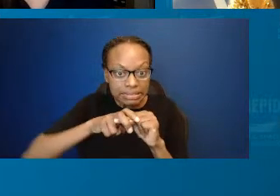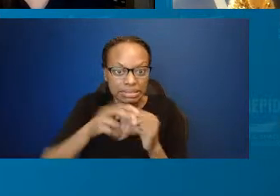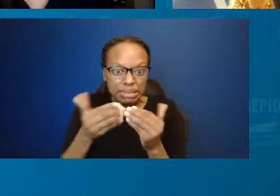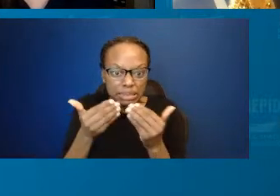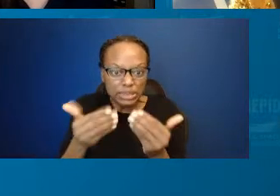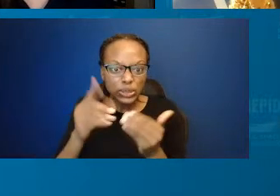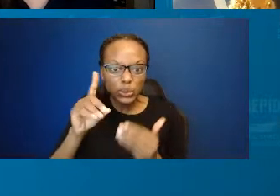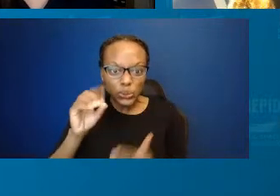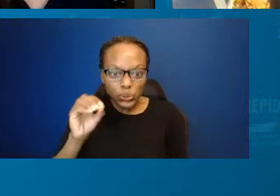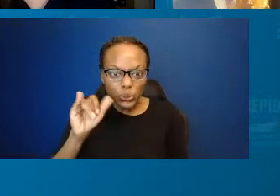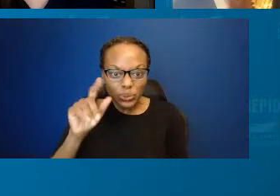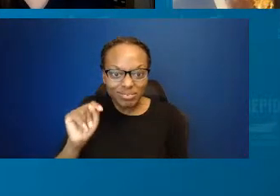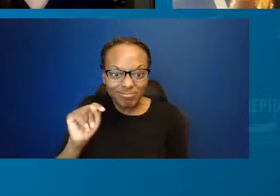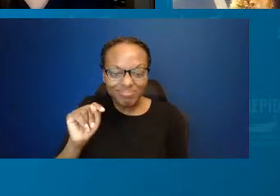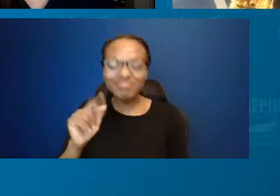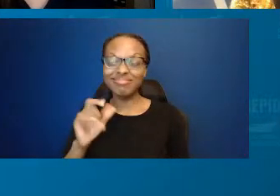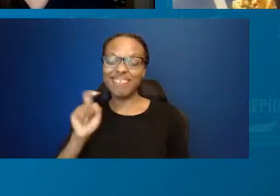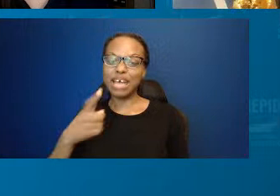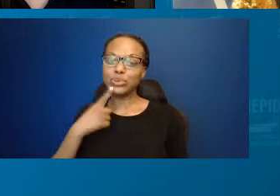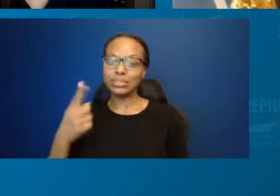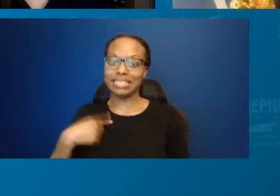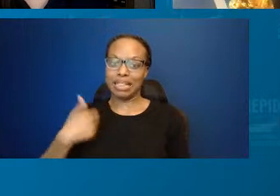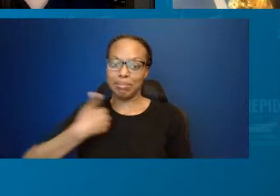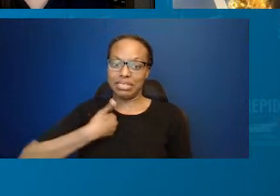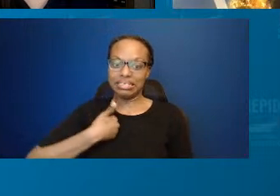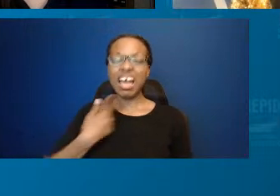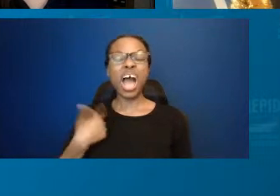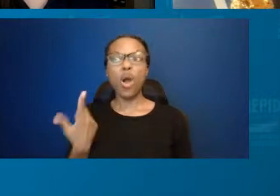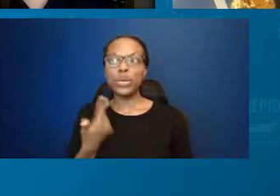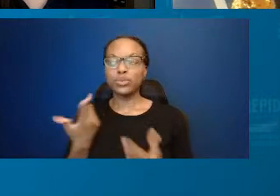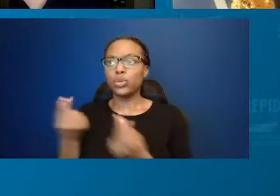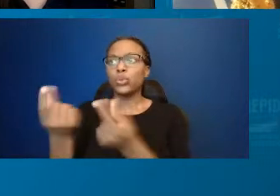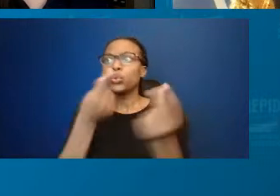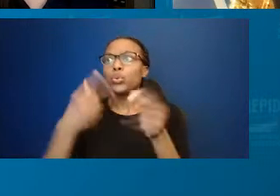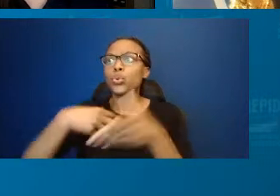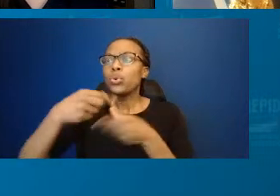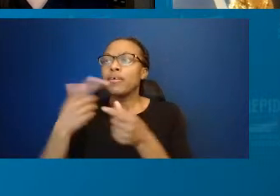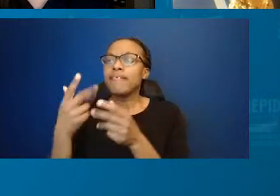tell myself too, because I always want to be doing something fun and running around.